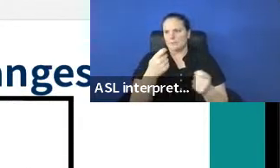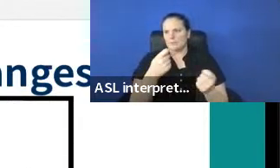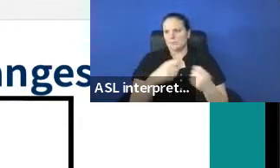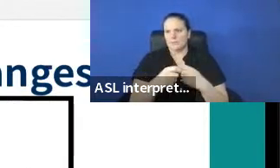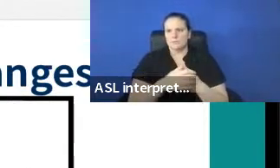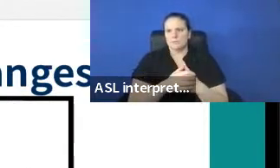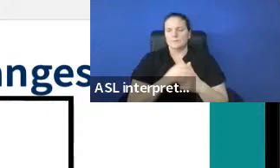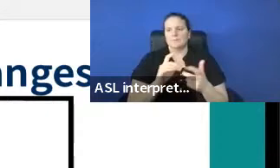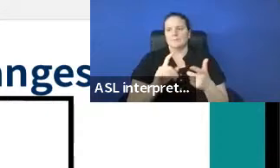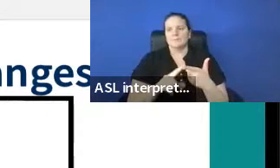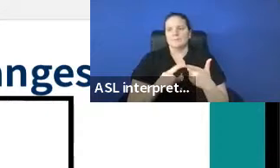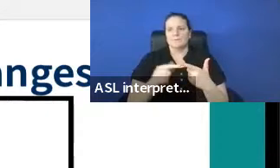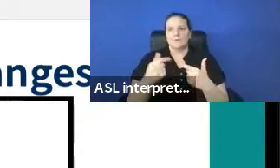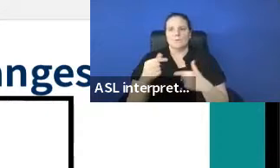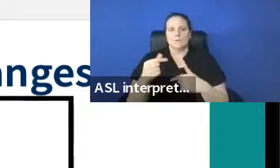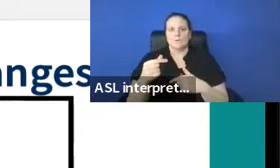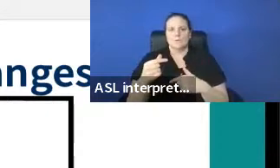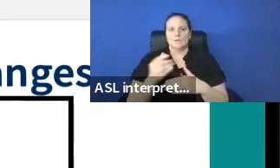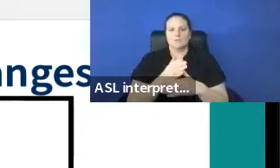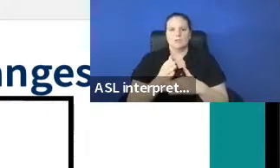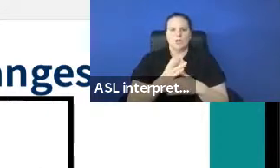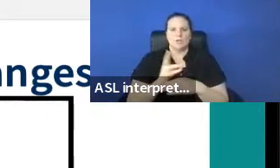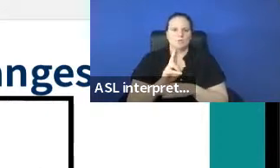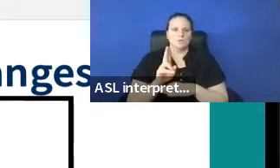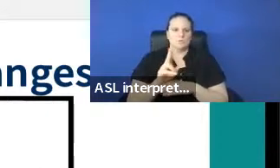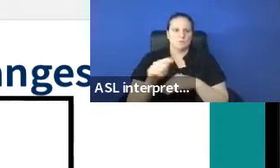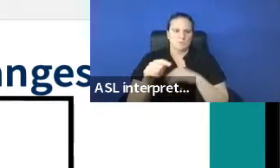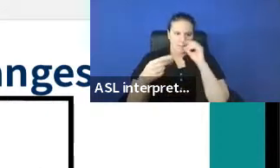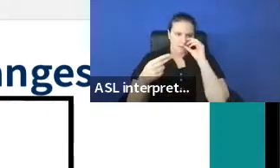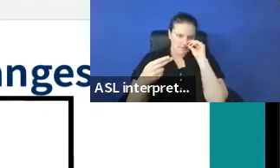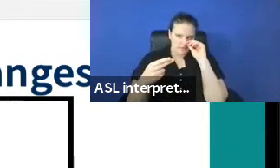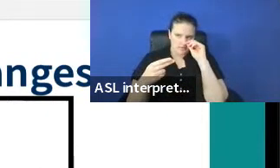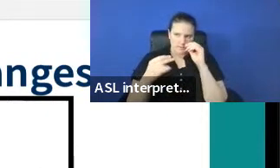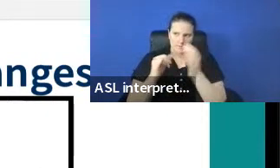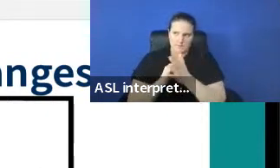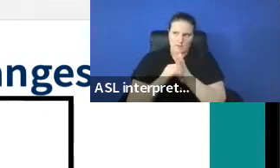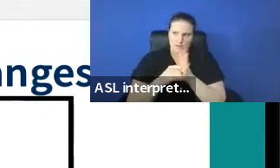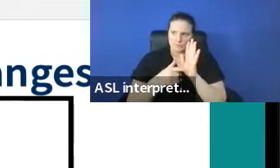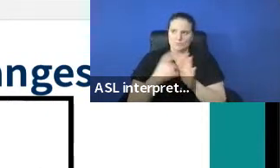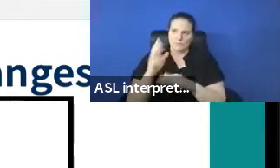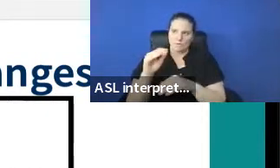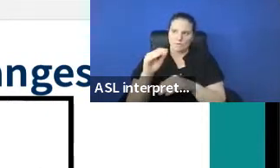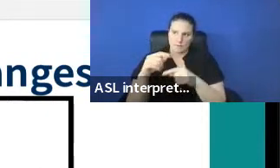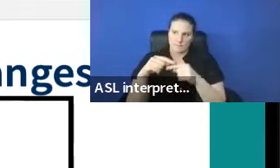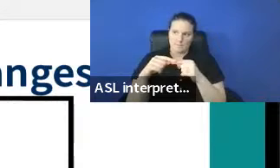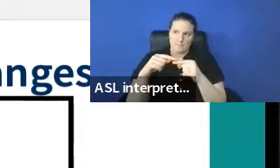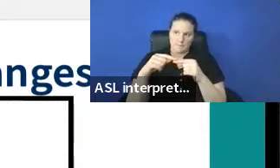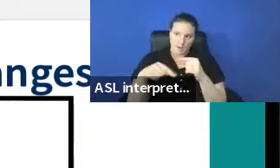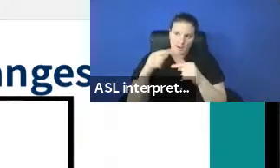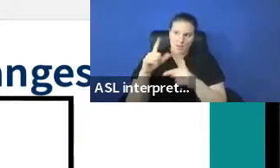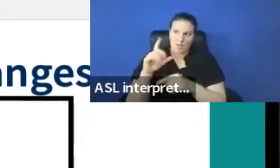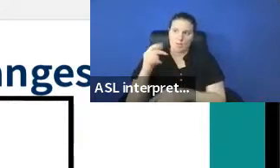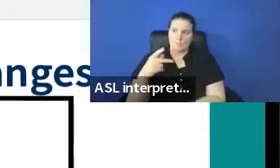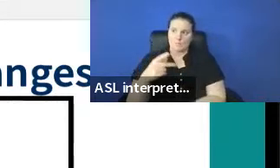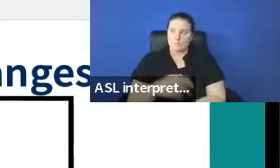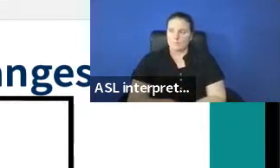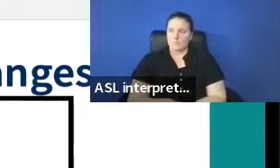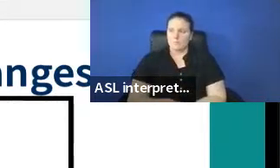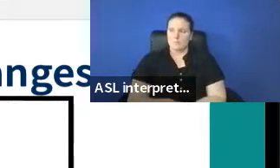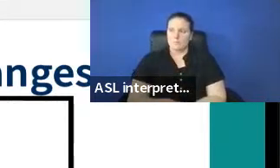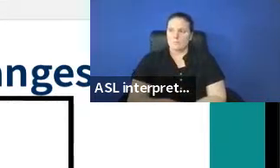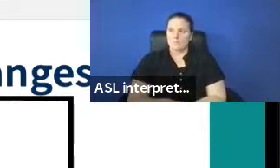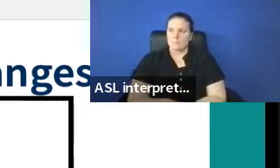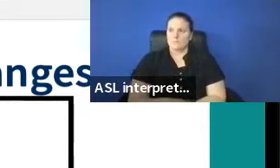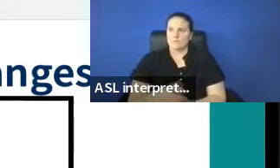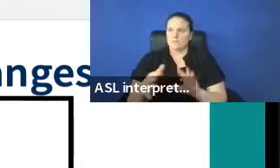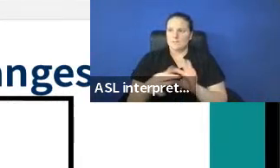And green is the shared use path. Shows the 40-mile loop as well as the proposed connections across Hayden Island and the